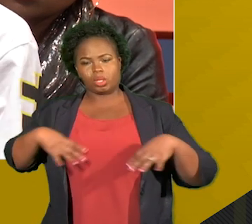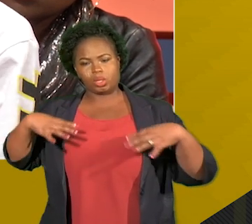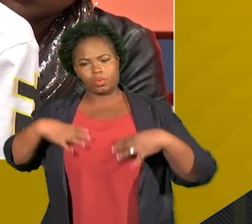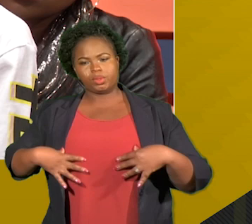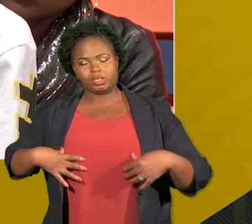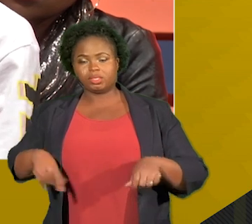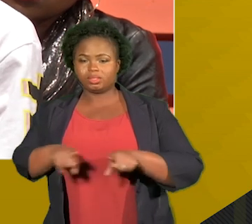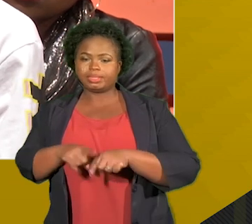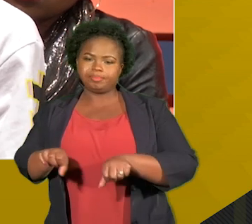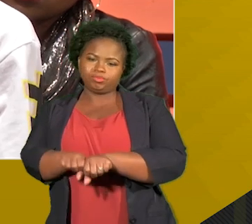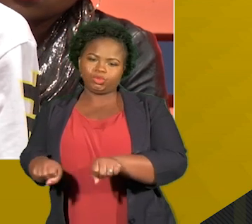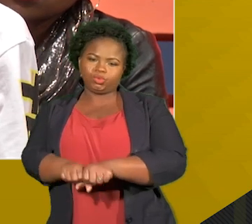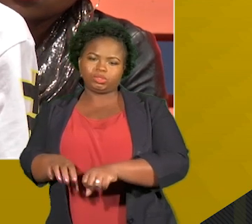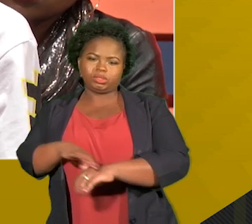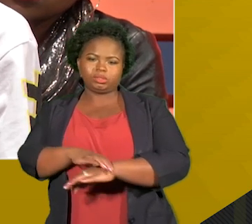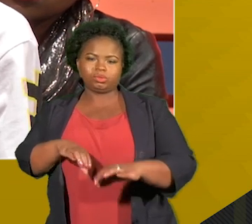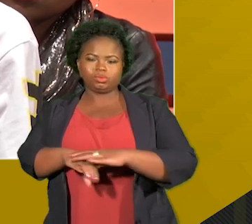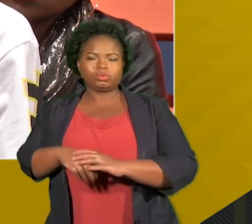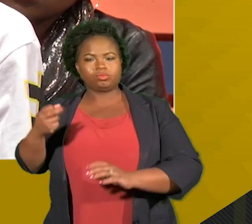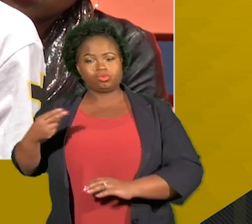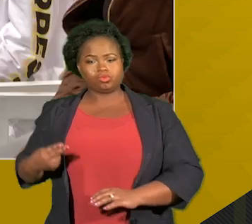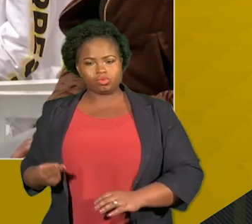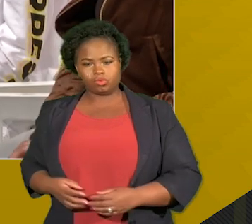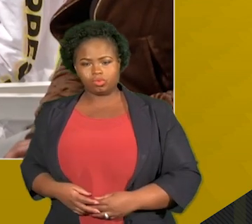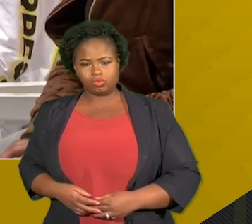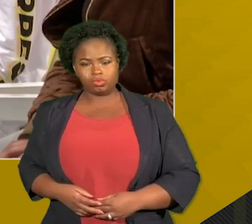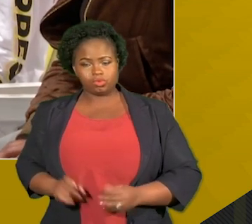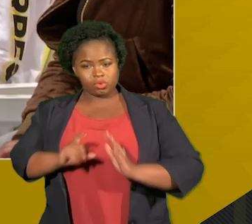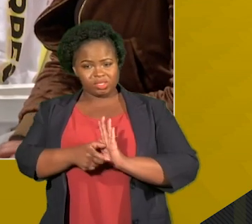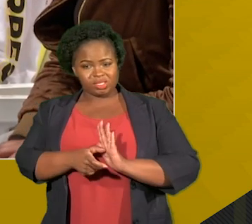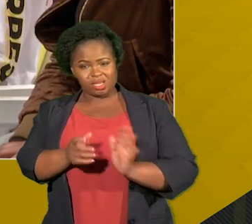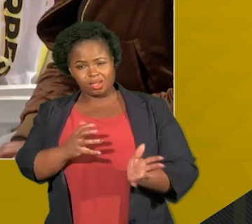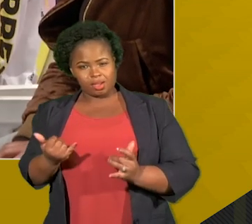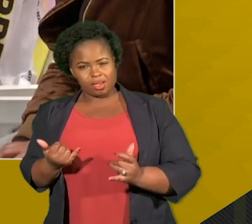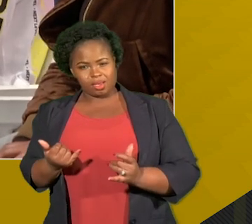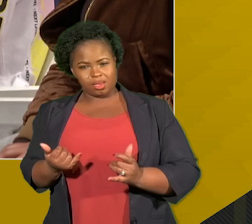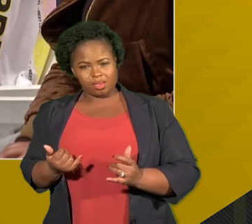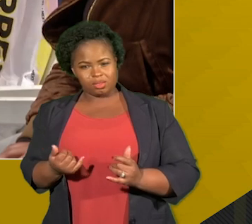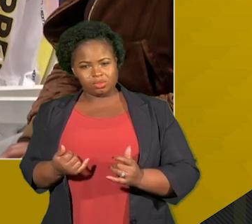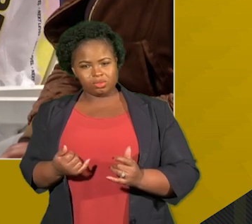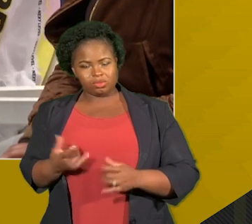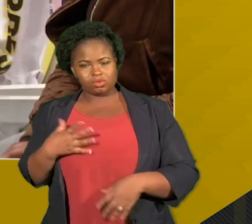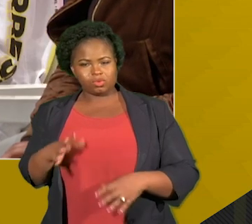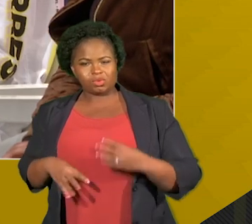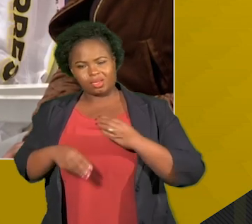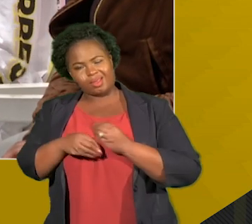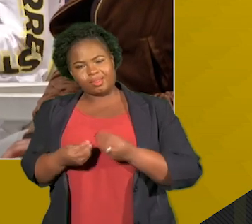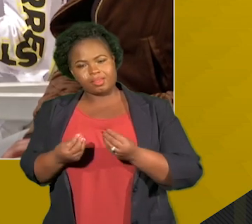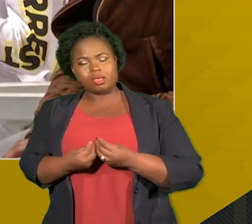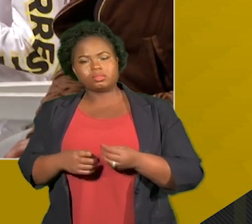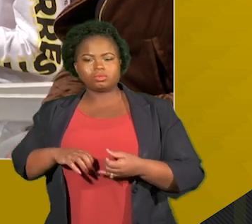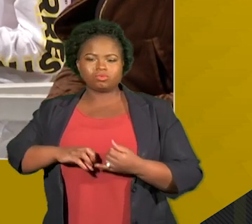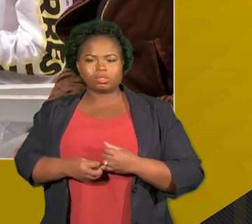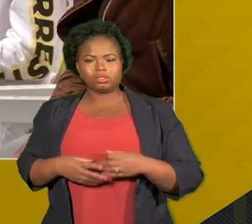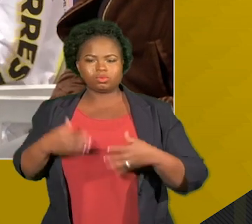even lady eta ke a di drawer, so yeah. Oh, like what designer di eta so? Eda di ntoko di eting. Yeah. Oh,